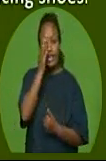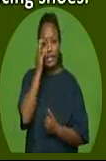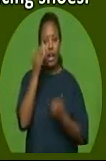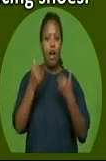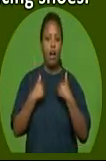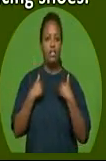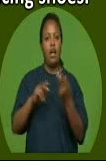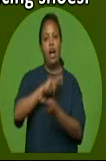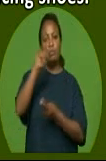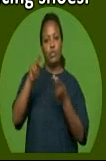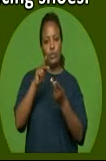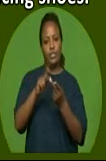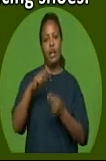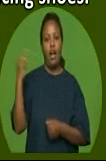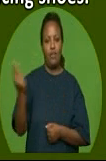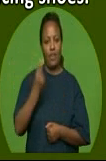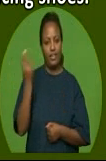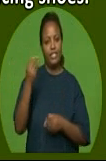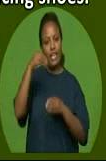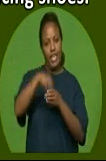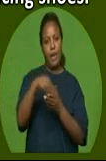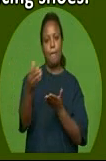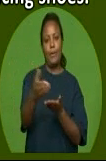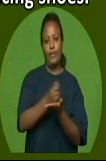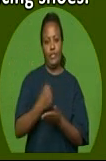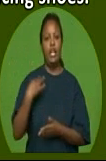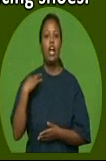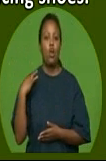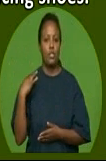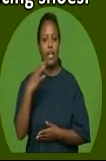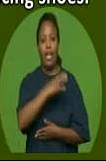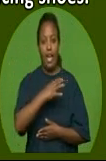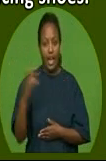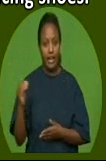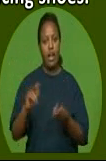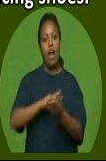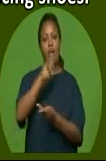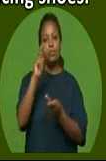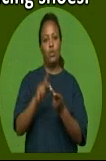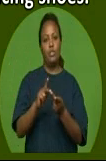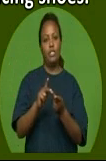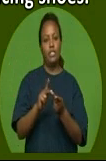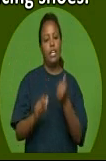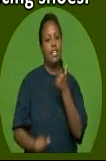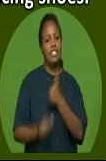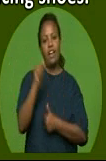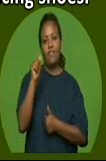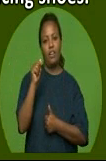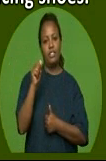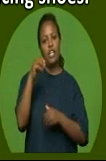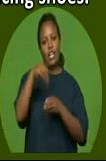Accordingly, India has absolute advantage in producing cloth and